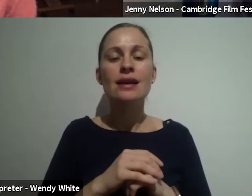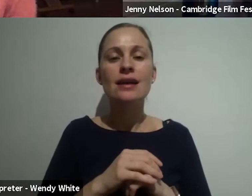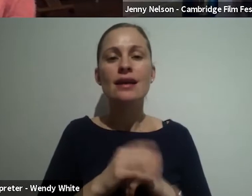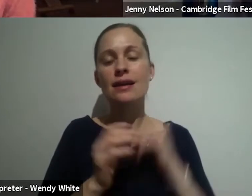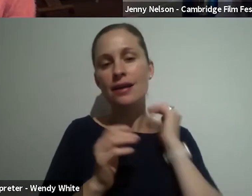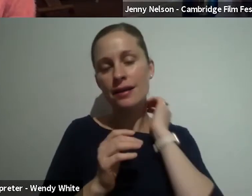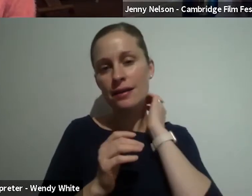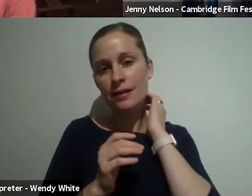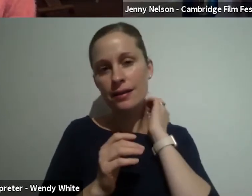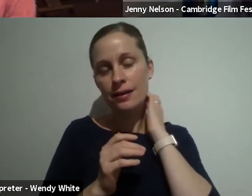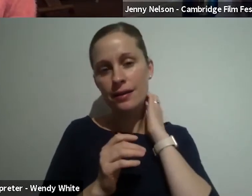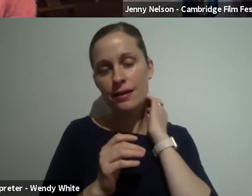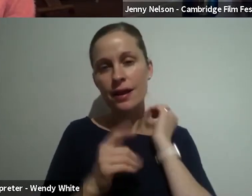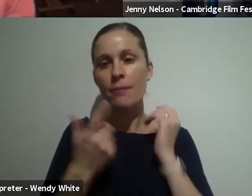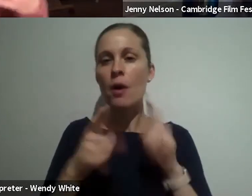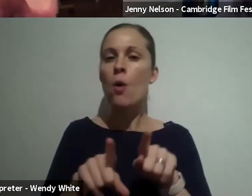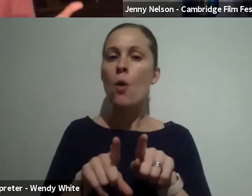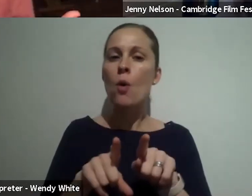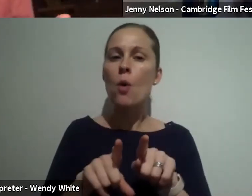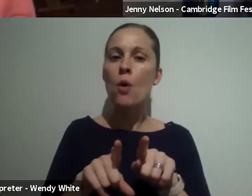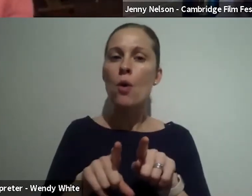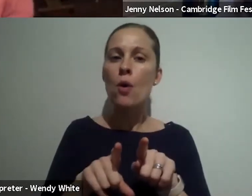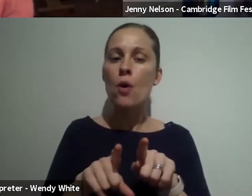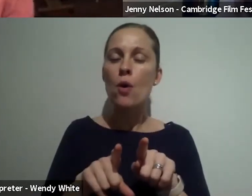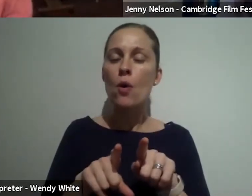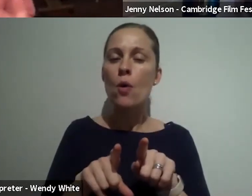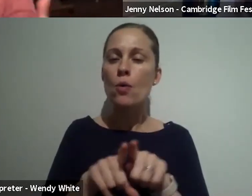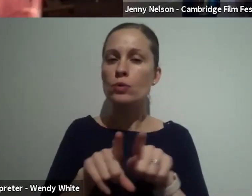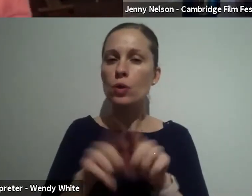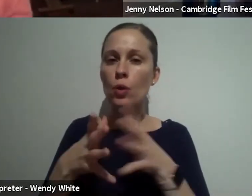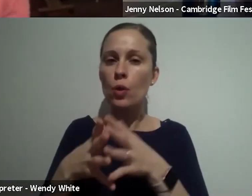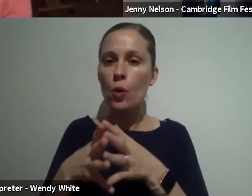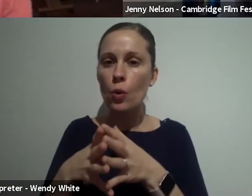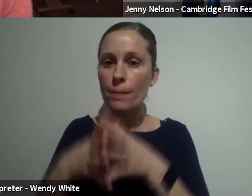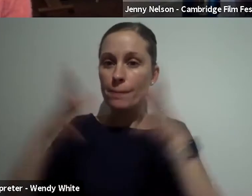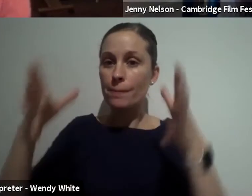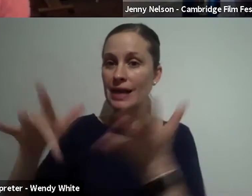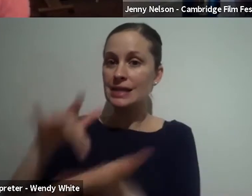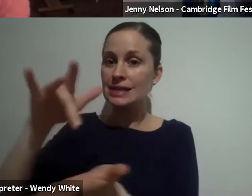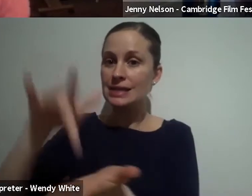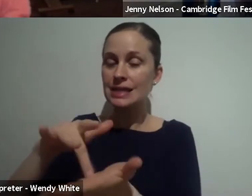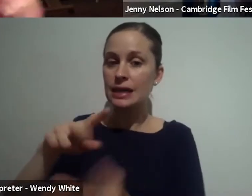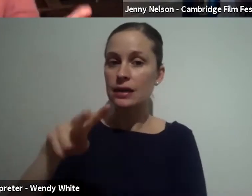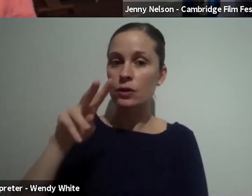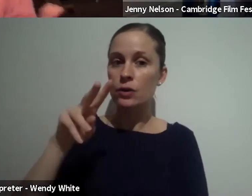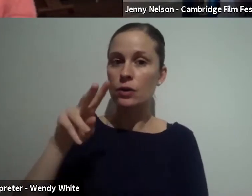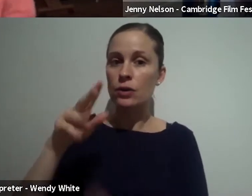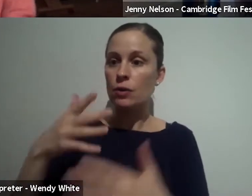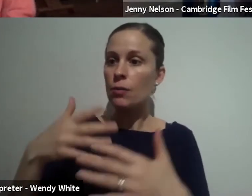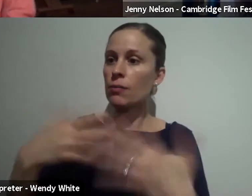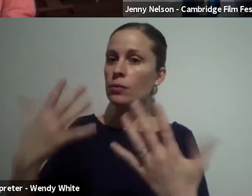city was also more, I mean, it was more easy to be surrounded by more